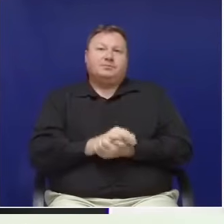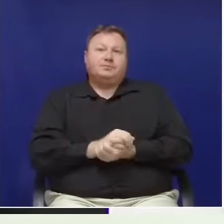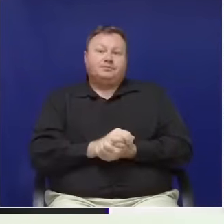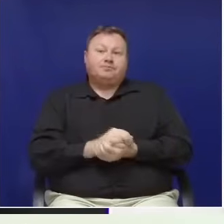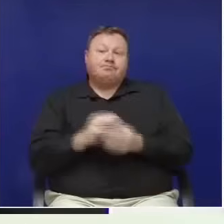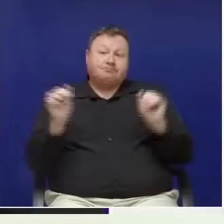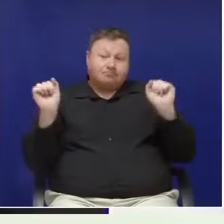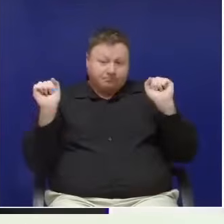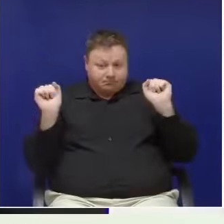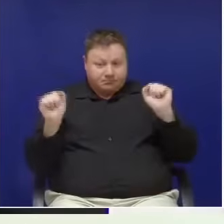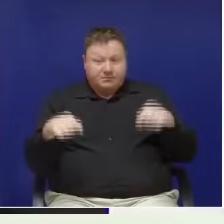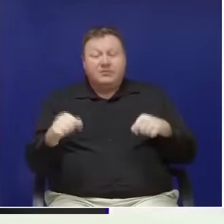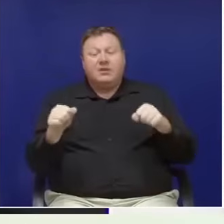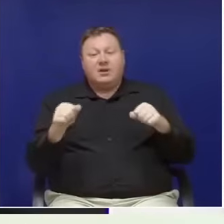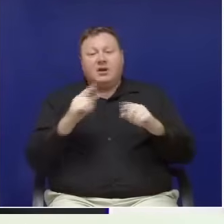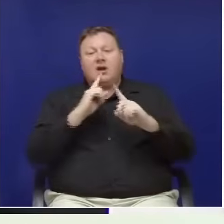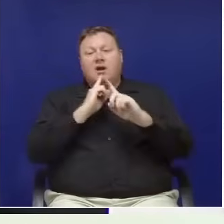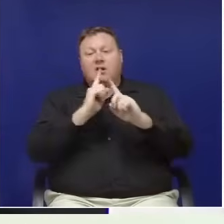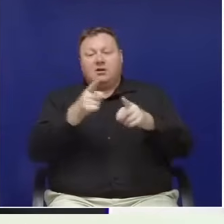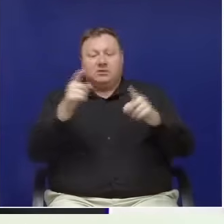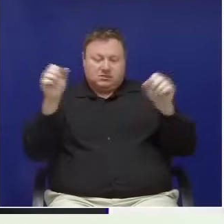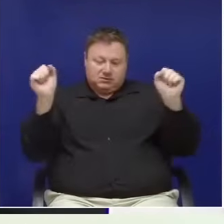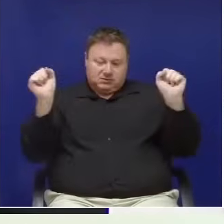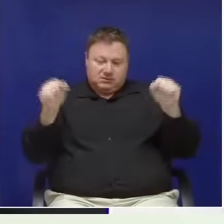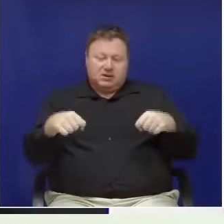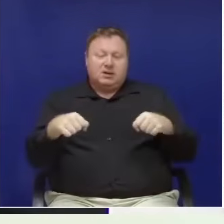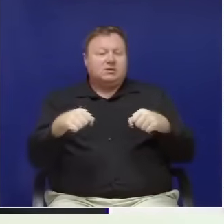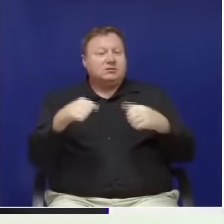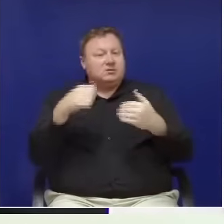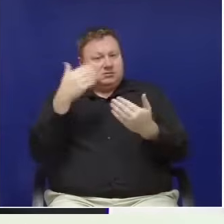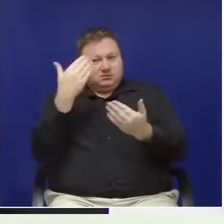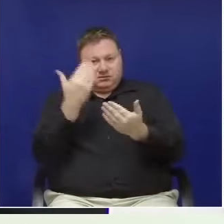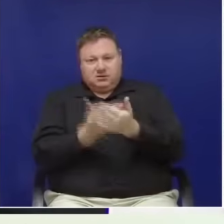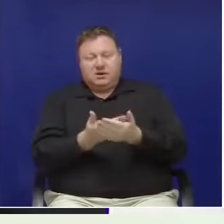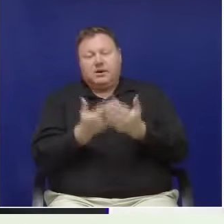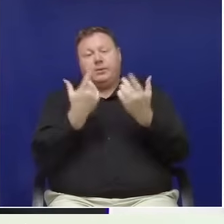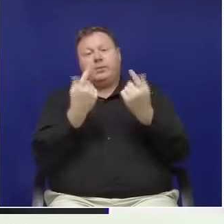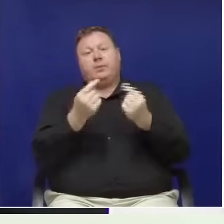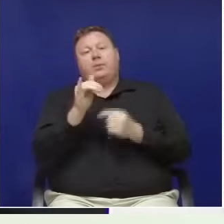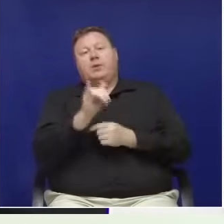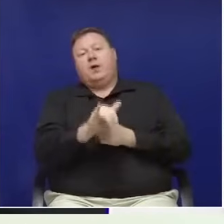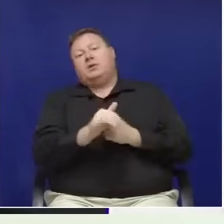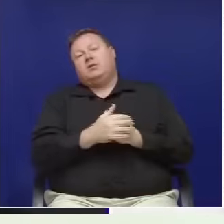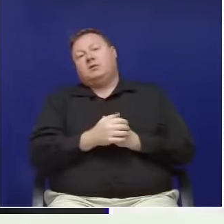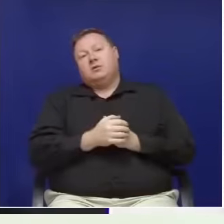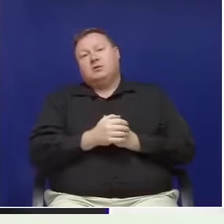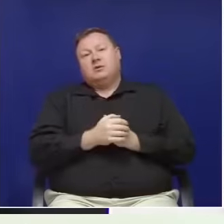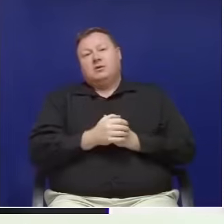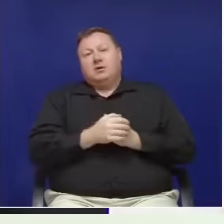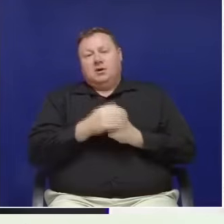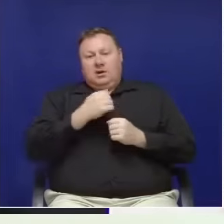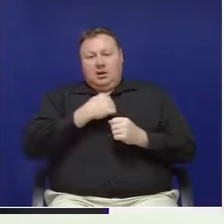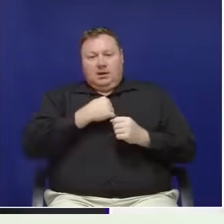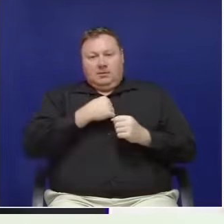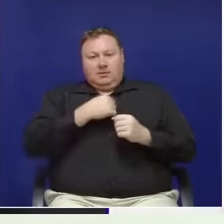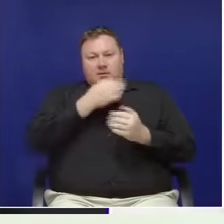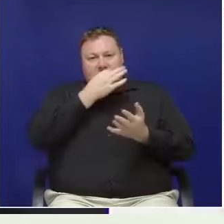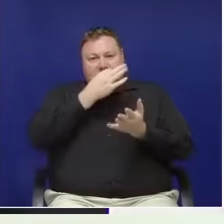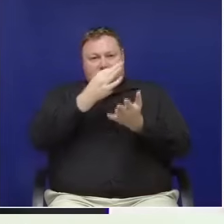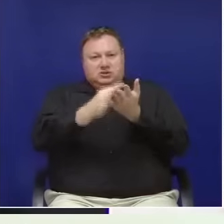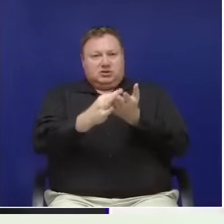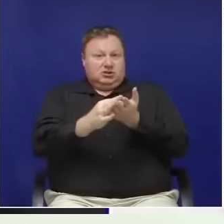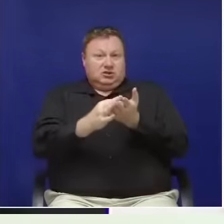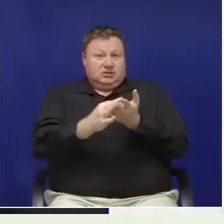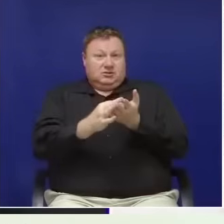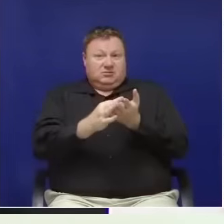yes, the answer is yes, we can do that. But what I would suggest you do as a